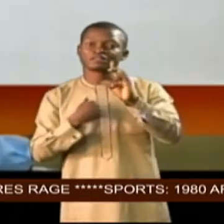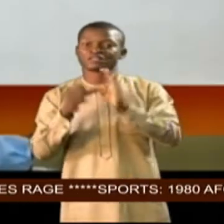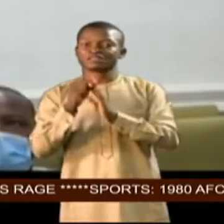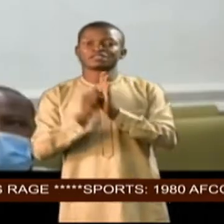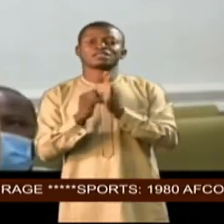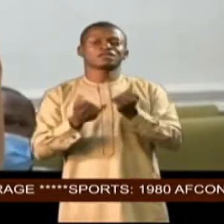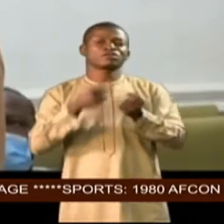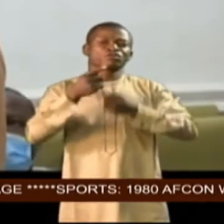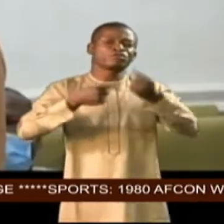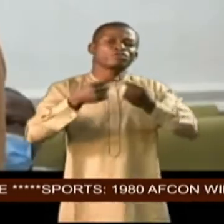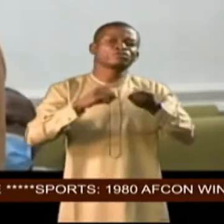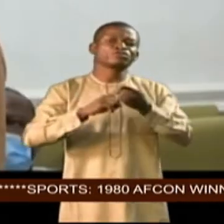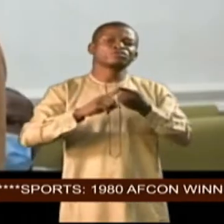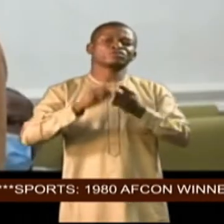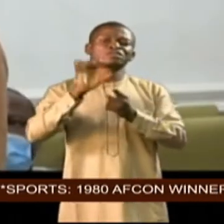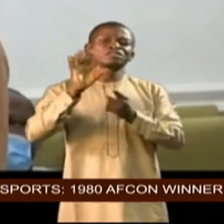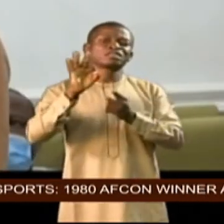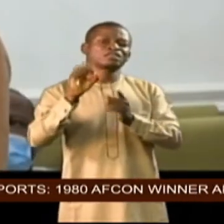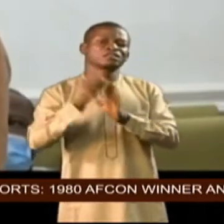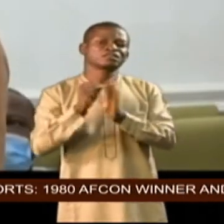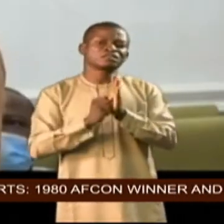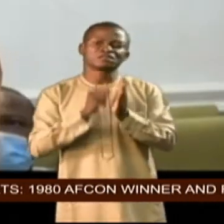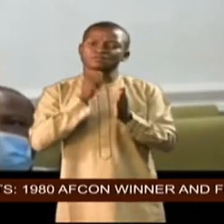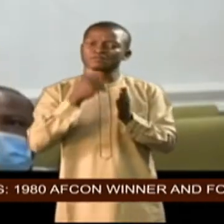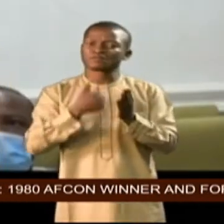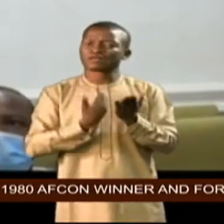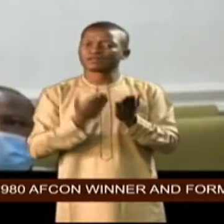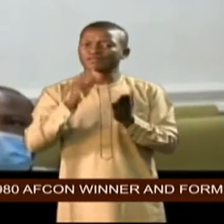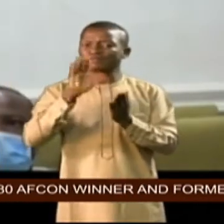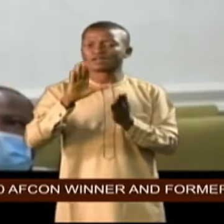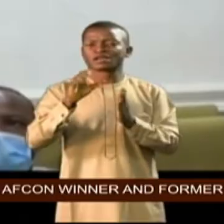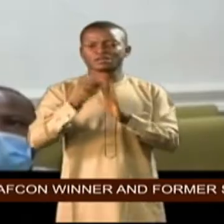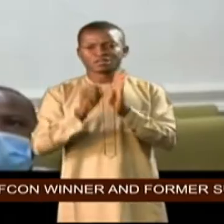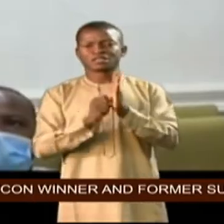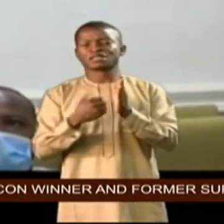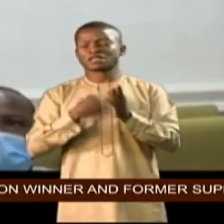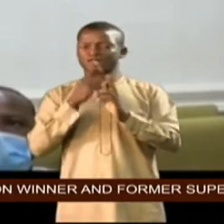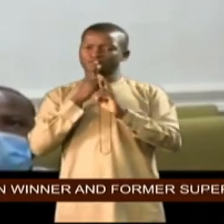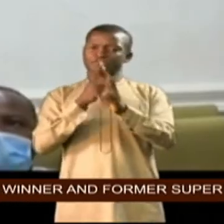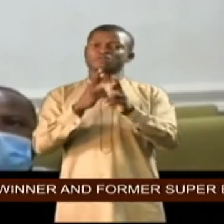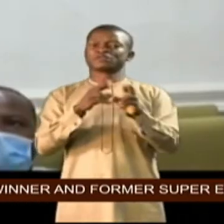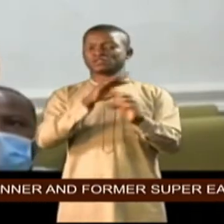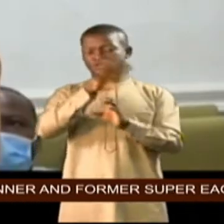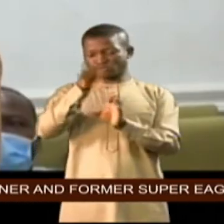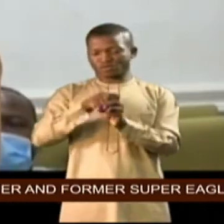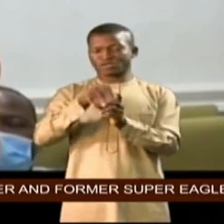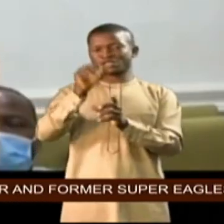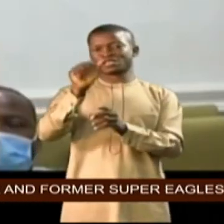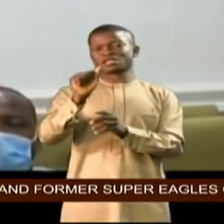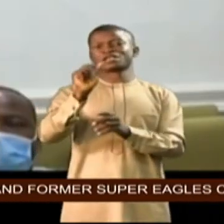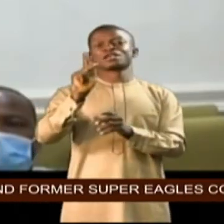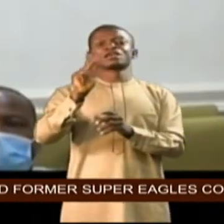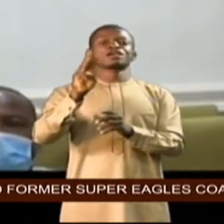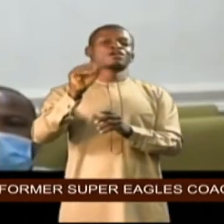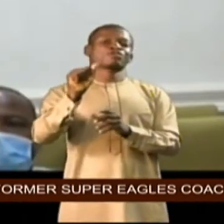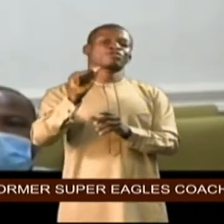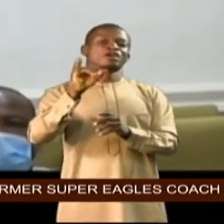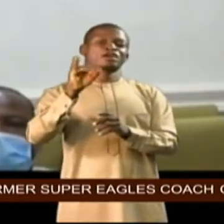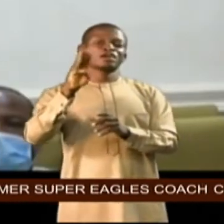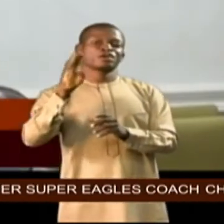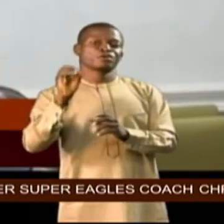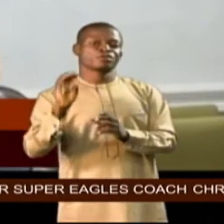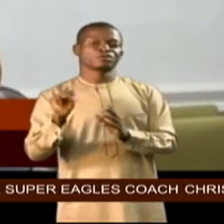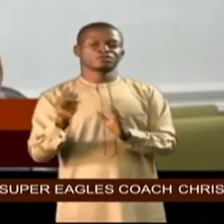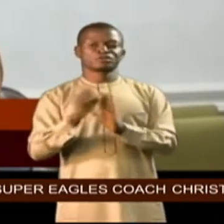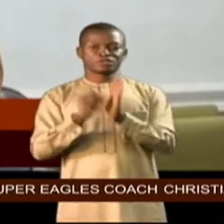9 states, 5 states have responded, including Akwa Ibom State. And in our 2021